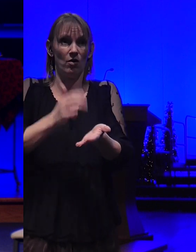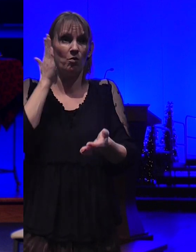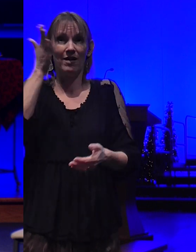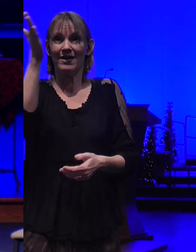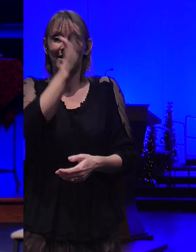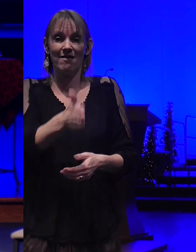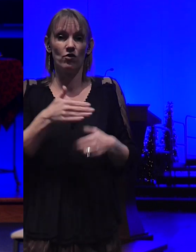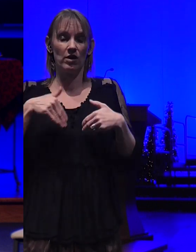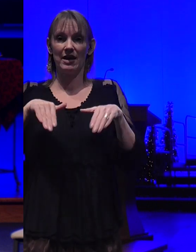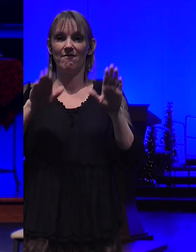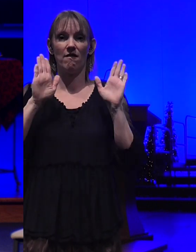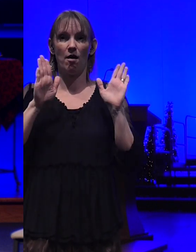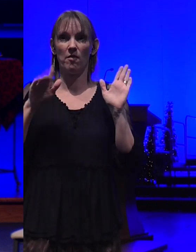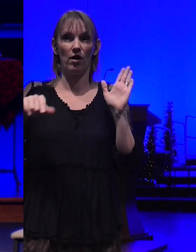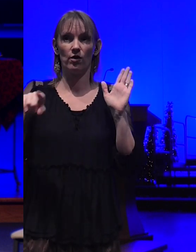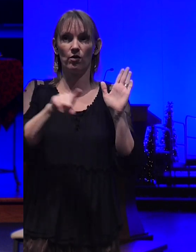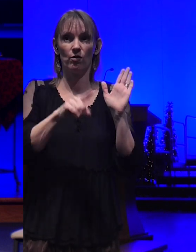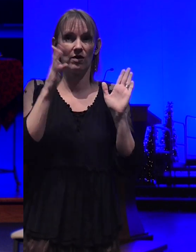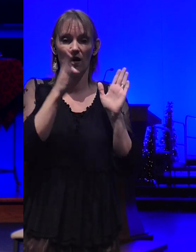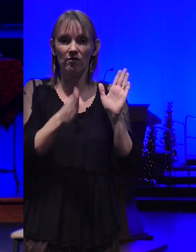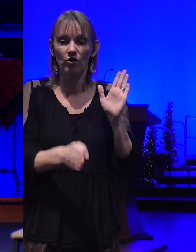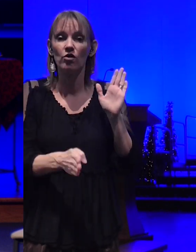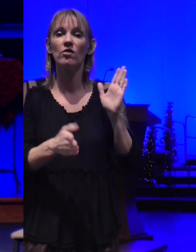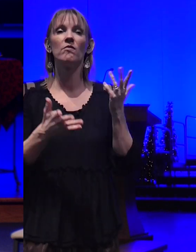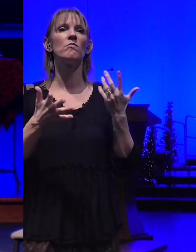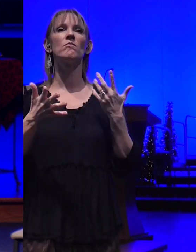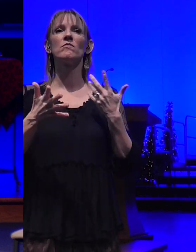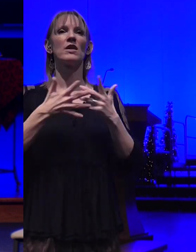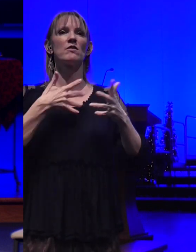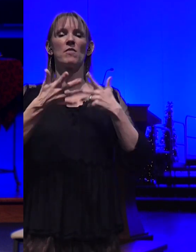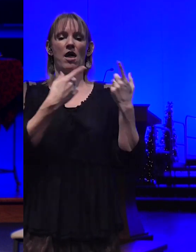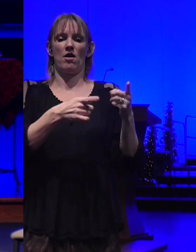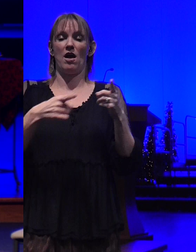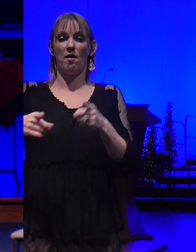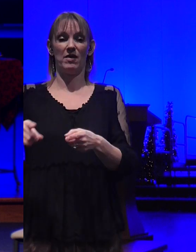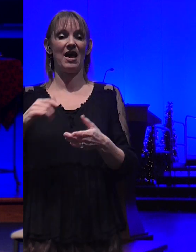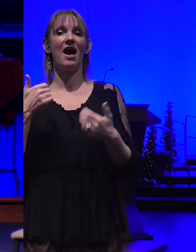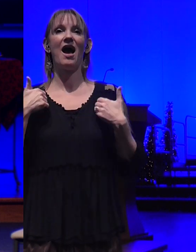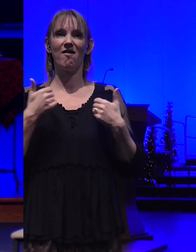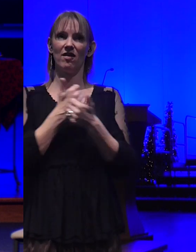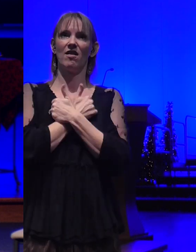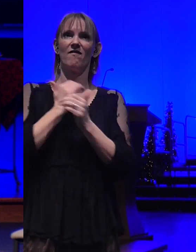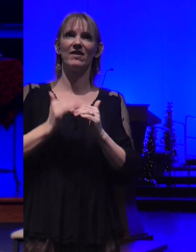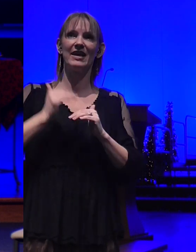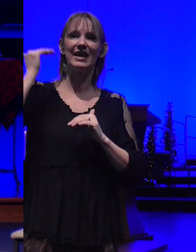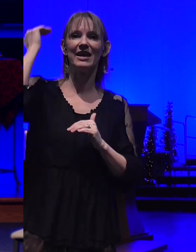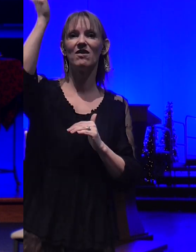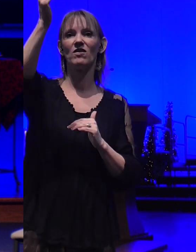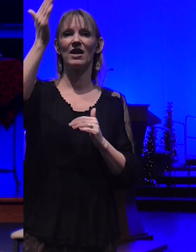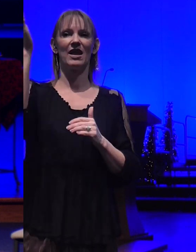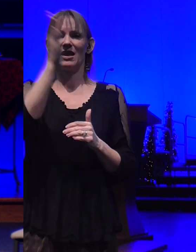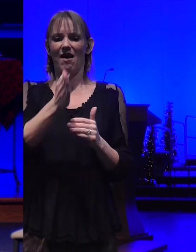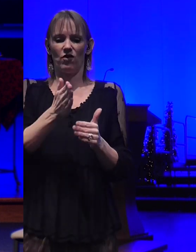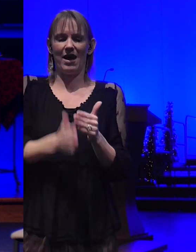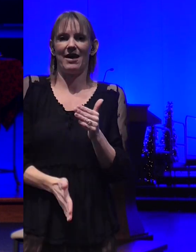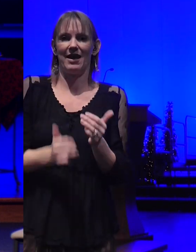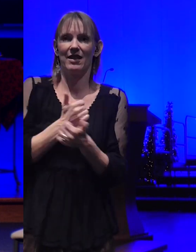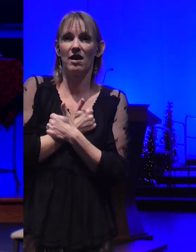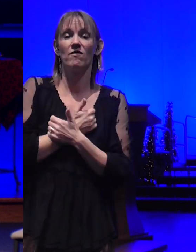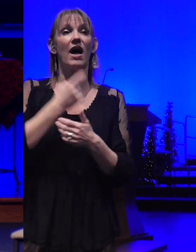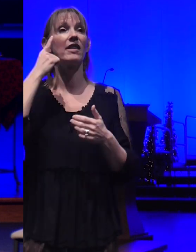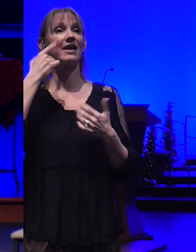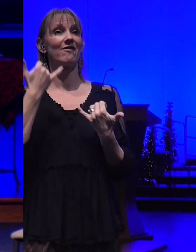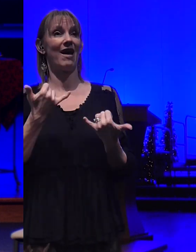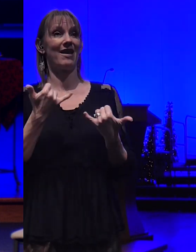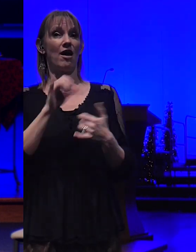shall. No matter what unfolds, there is that infinite love. It's an unending love. And I think it's important at Christmas